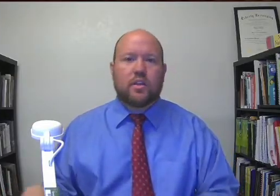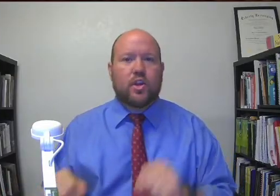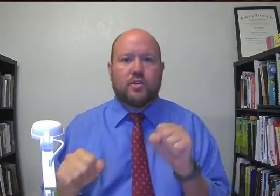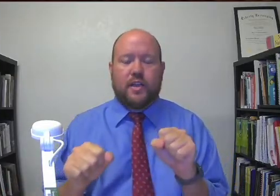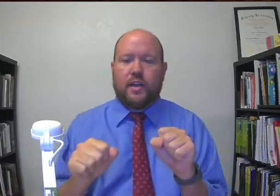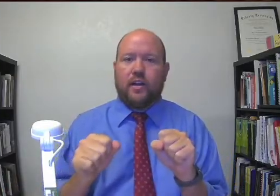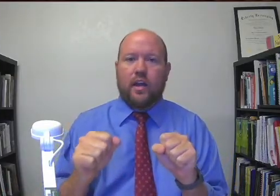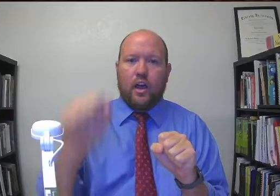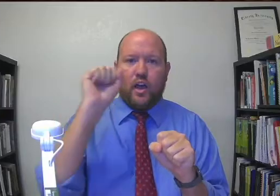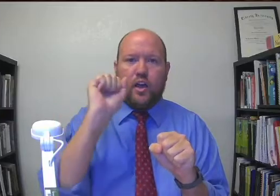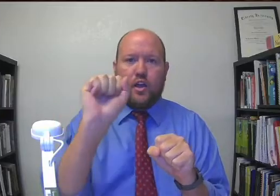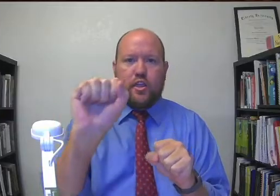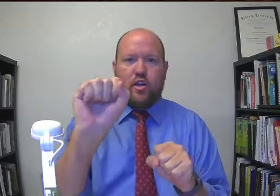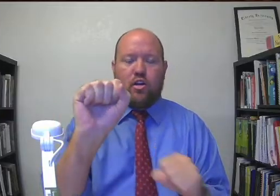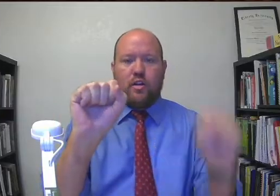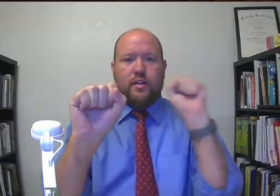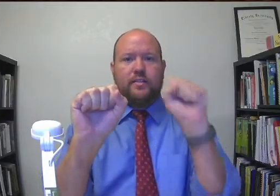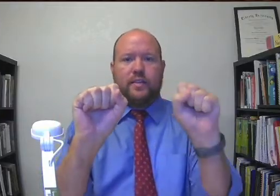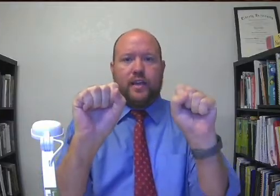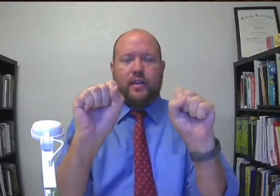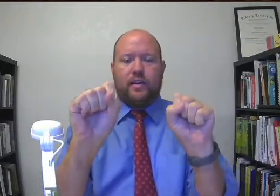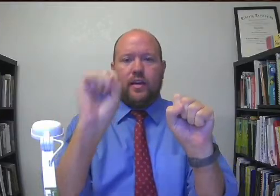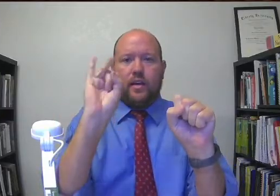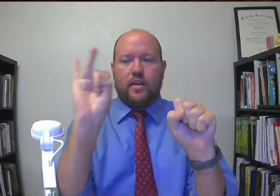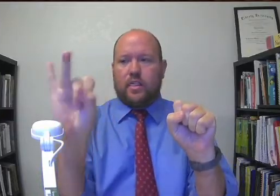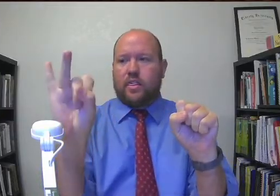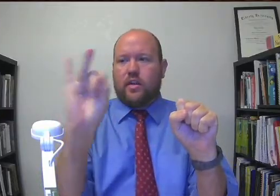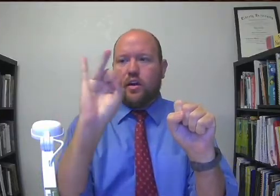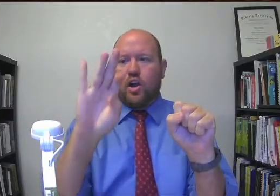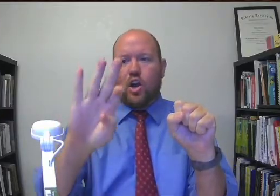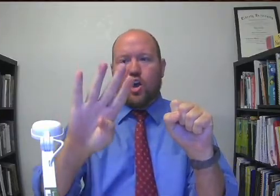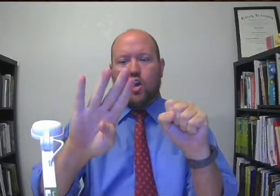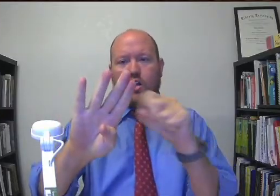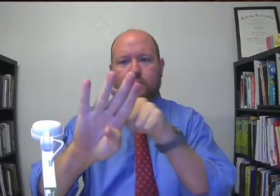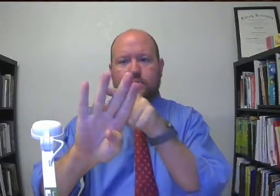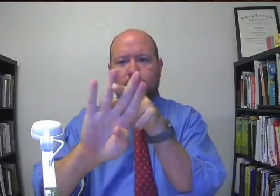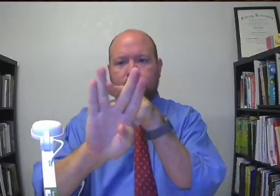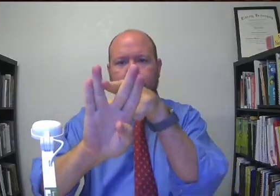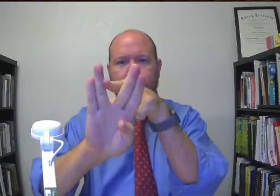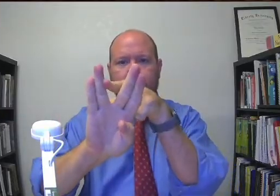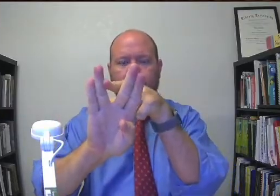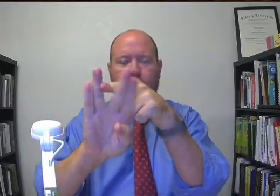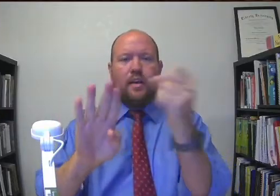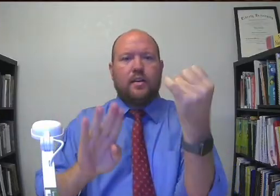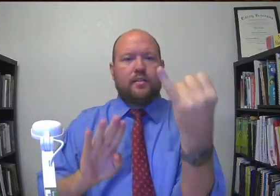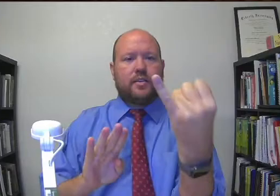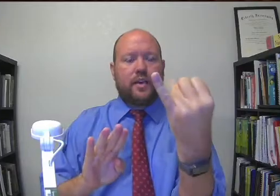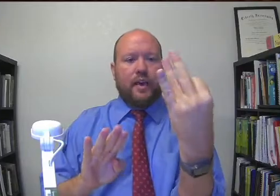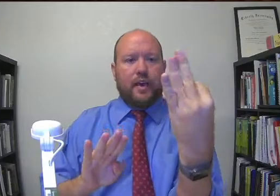Next word, 13. Thirteen. Th-er.